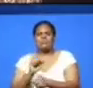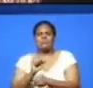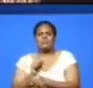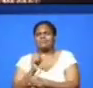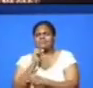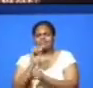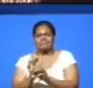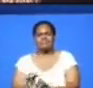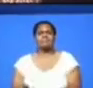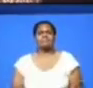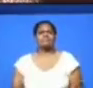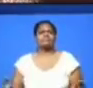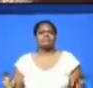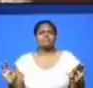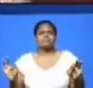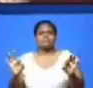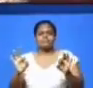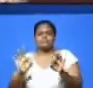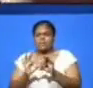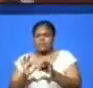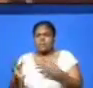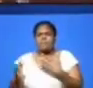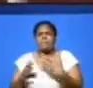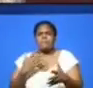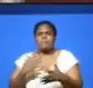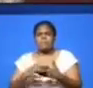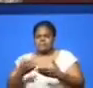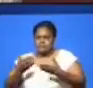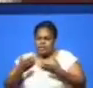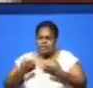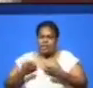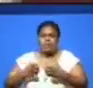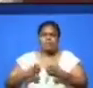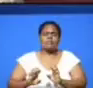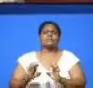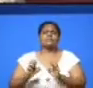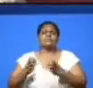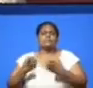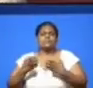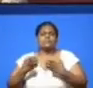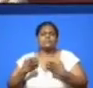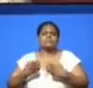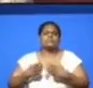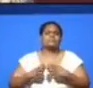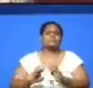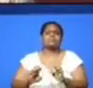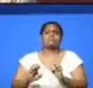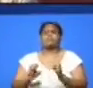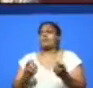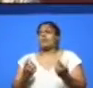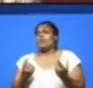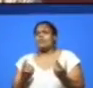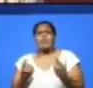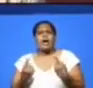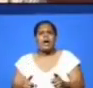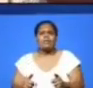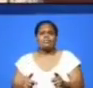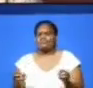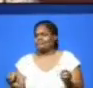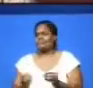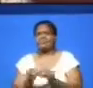And in spite of my effort, all I've produced is more